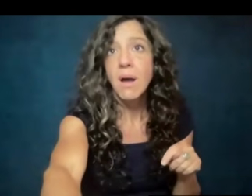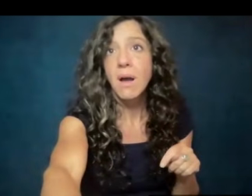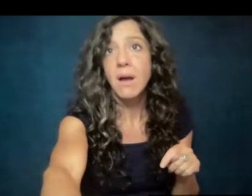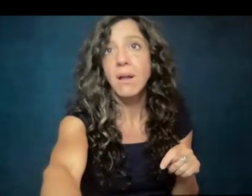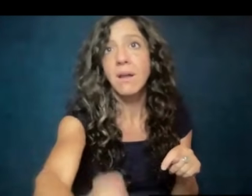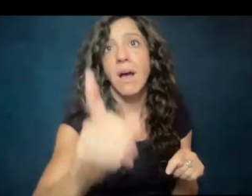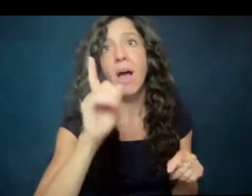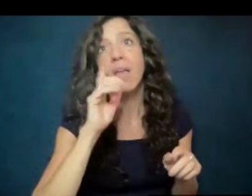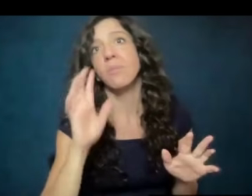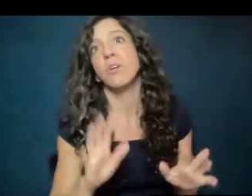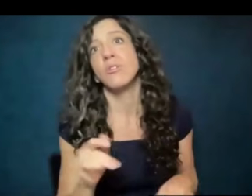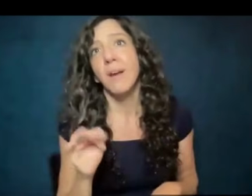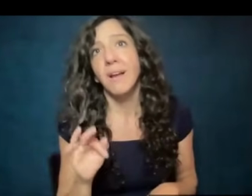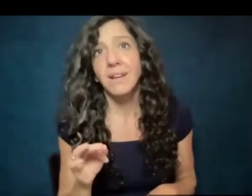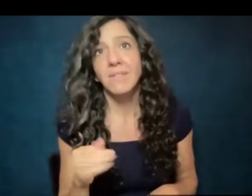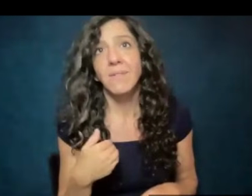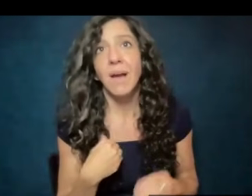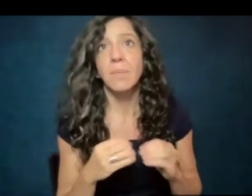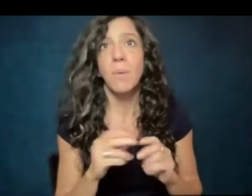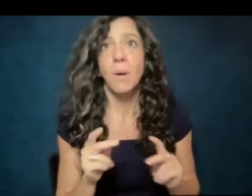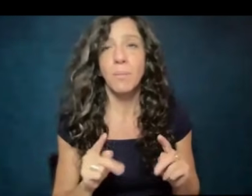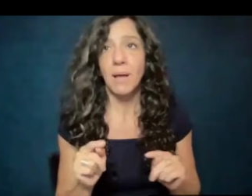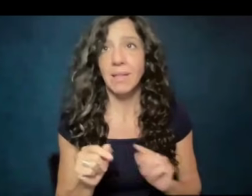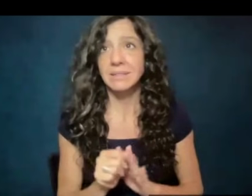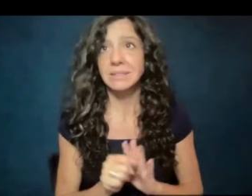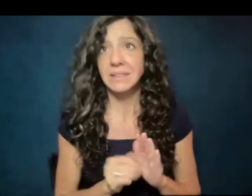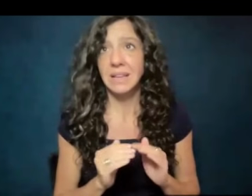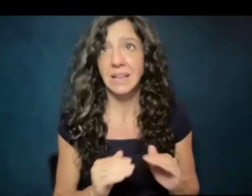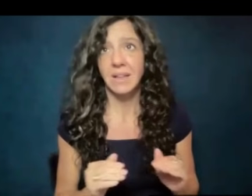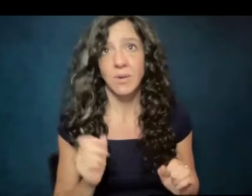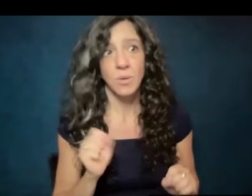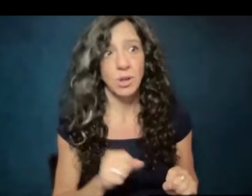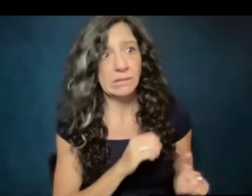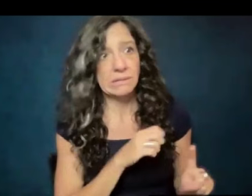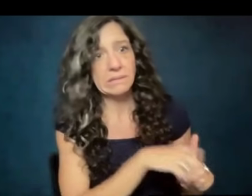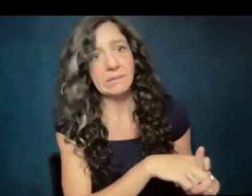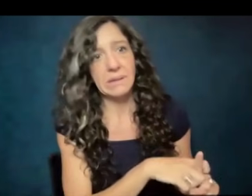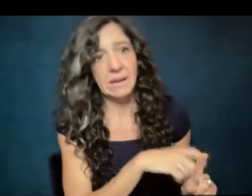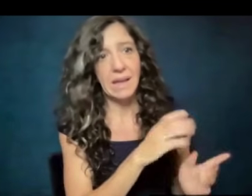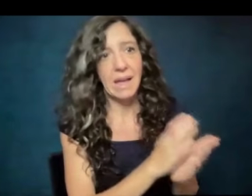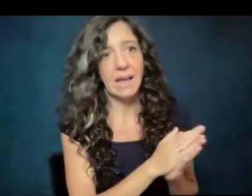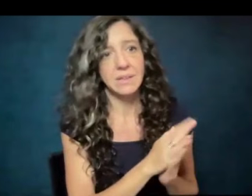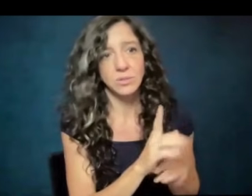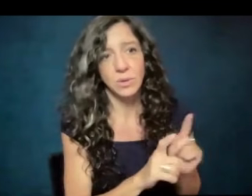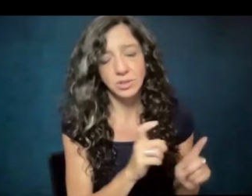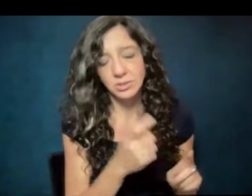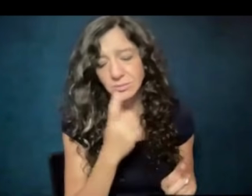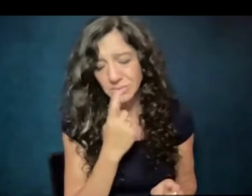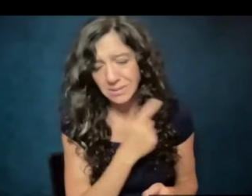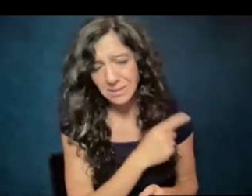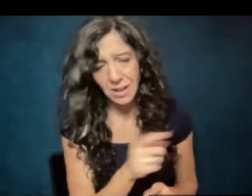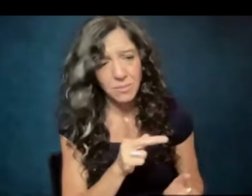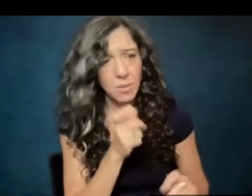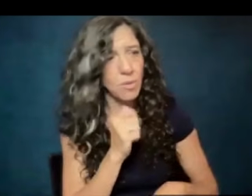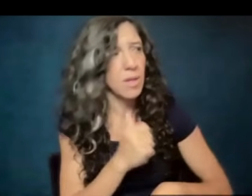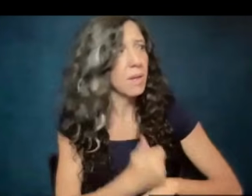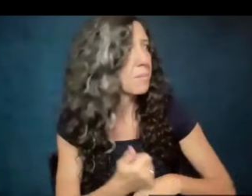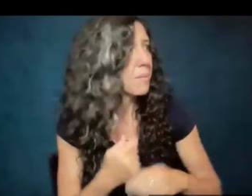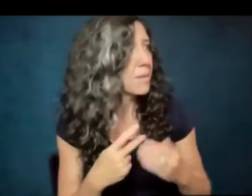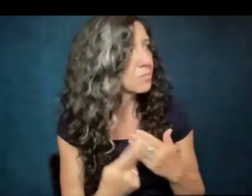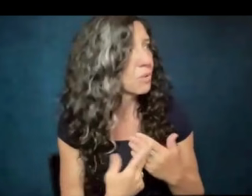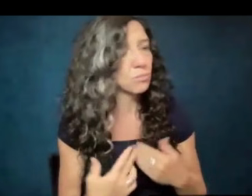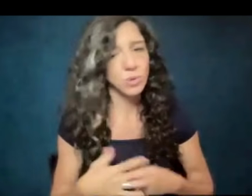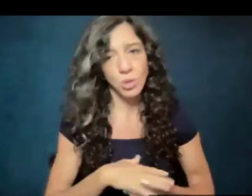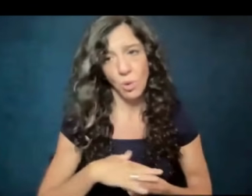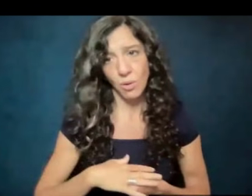more people at the state level who we could go to for questions, because they're the ones that implement the programs at the local